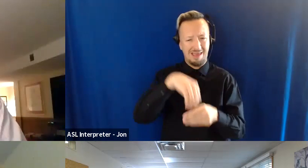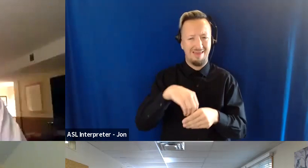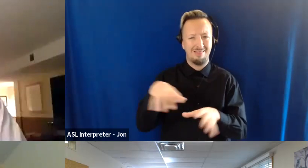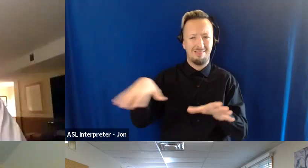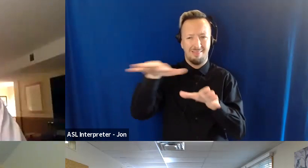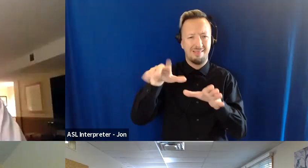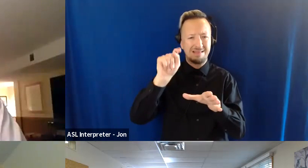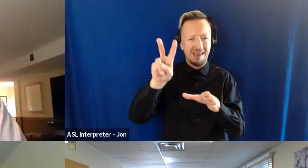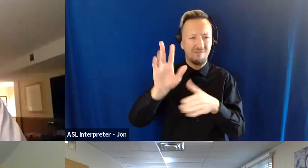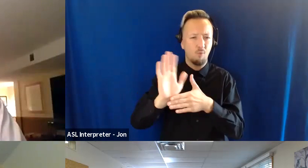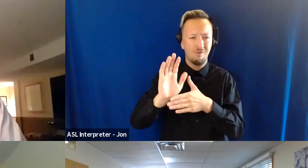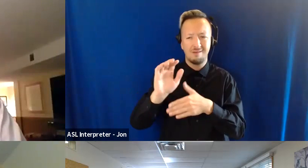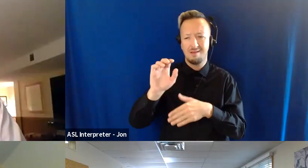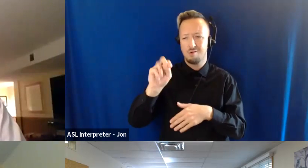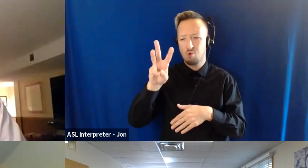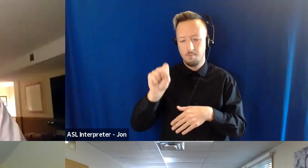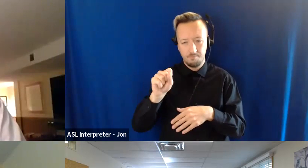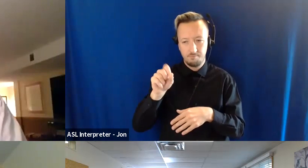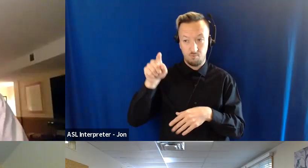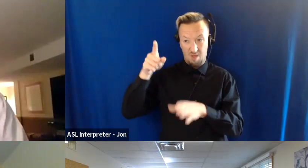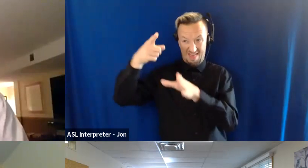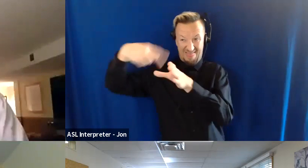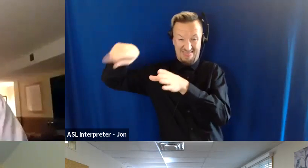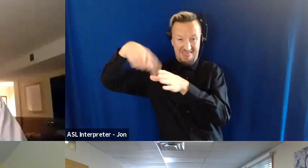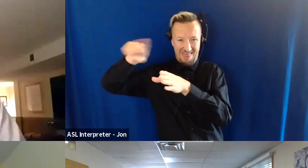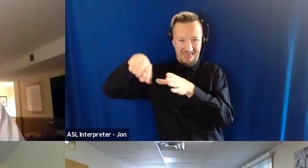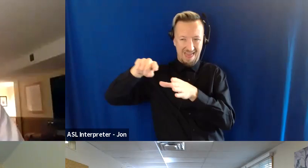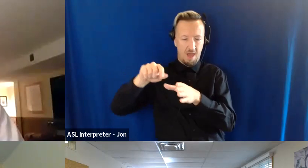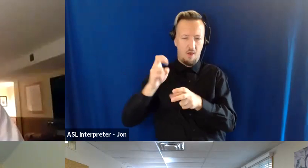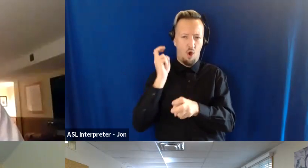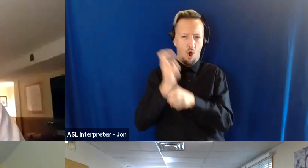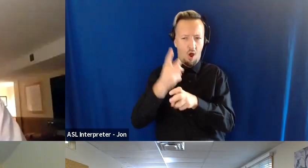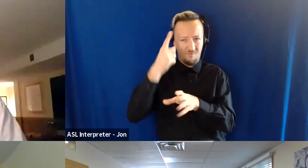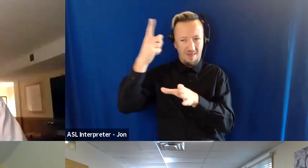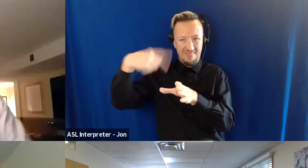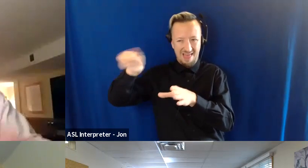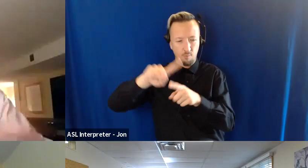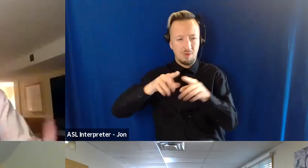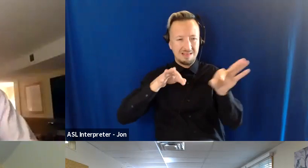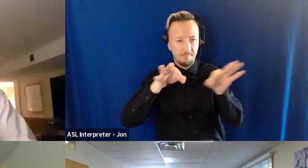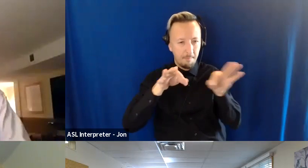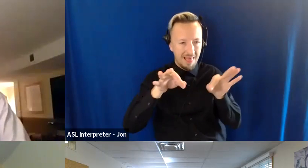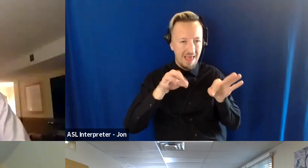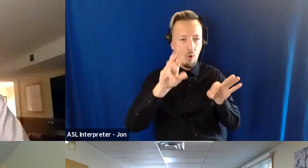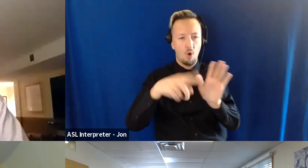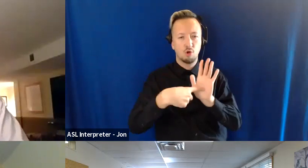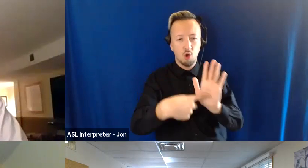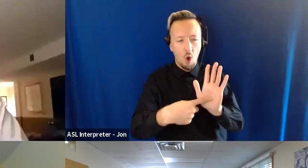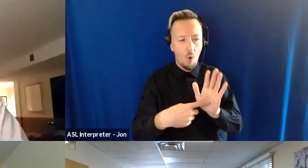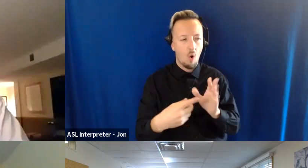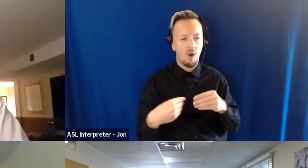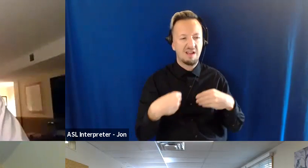time describing people with disabilities or talking about people with disabilities or presenting stories about people